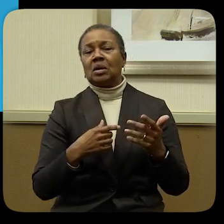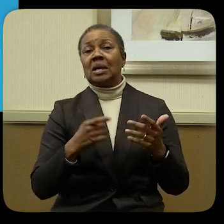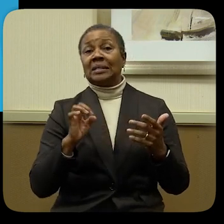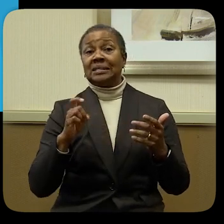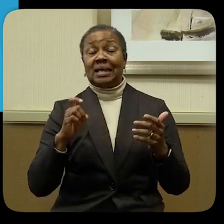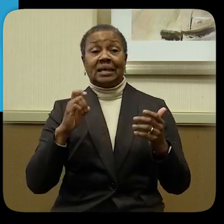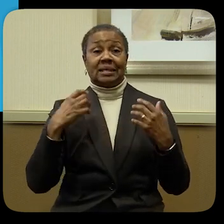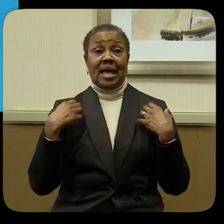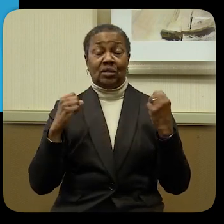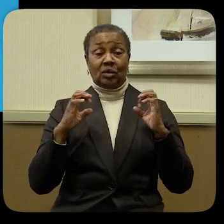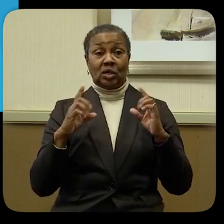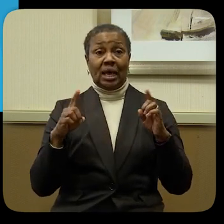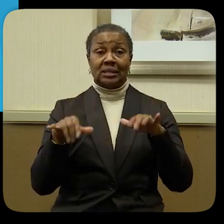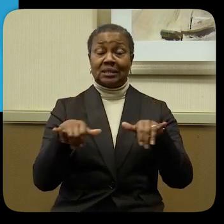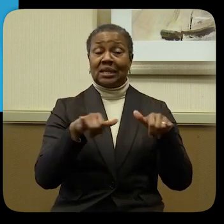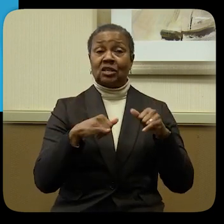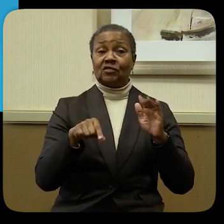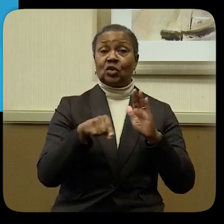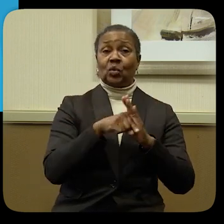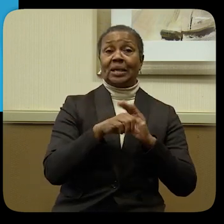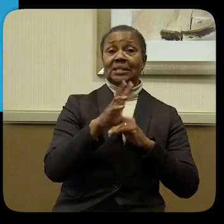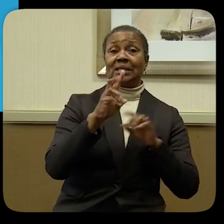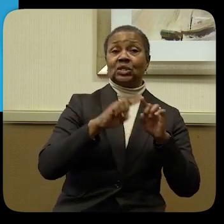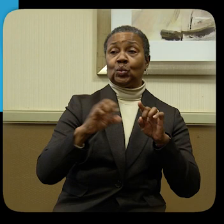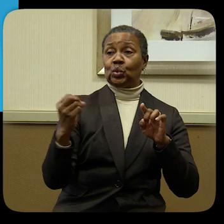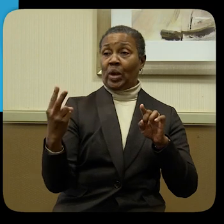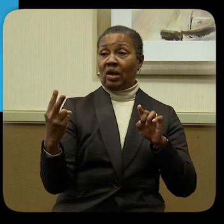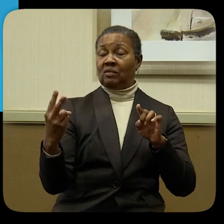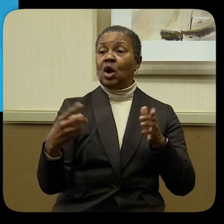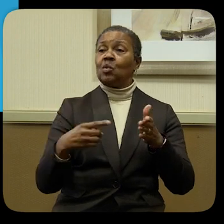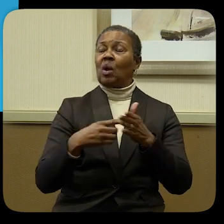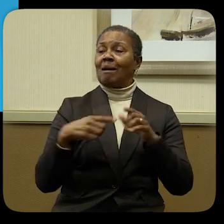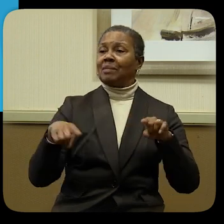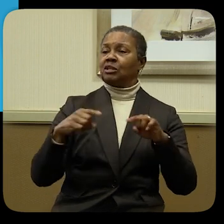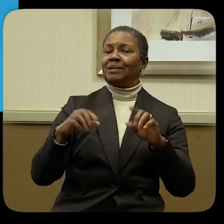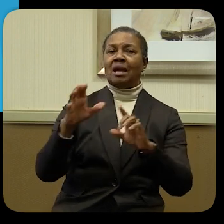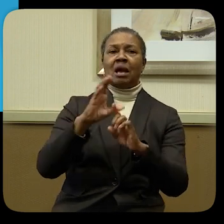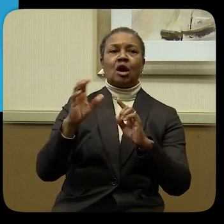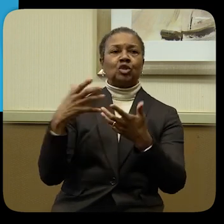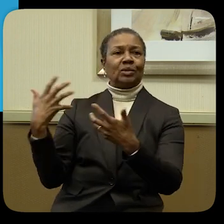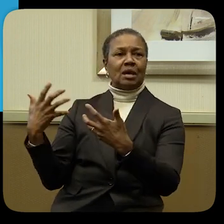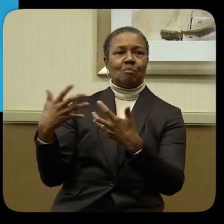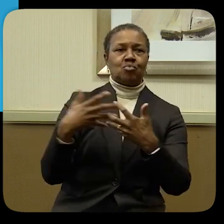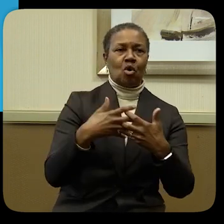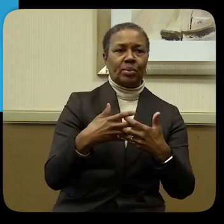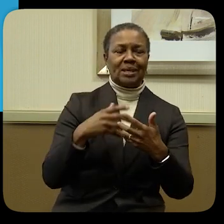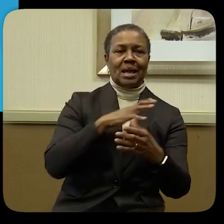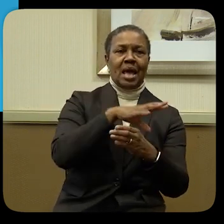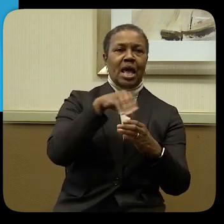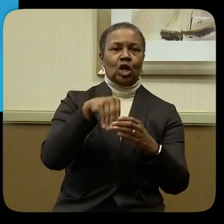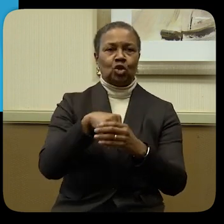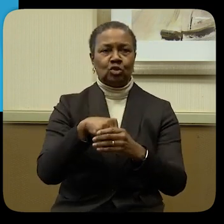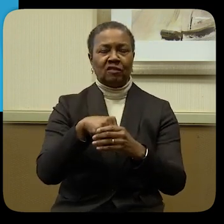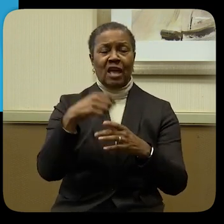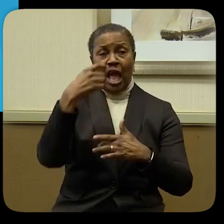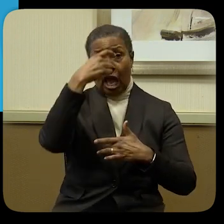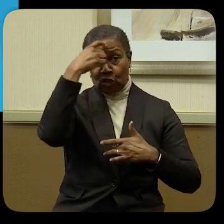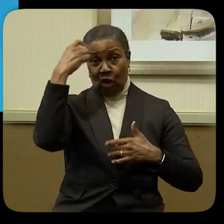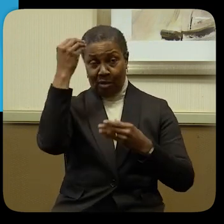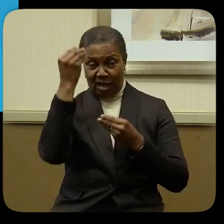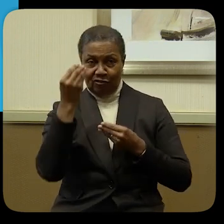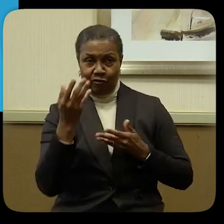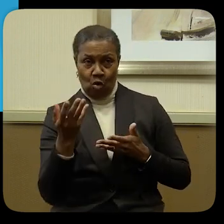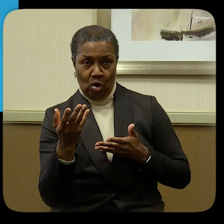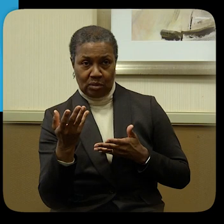sexual health education standards for grades 6 through 12 that requires them to be culturally appropriate, inclusive, and trauma-informed. And